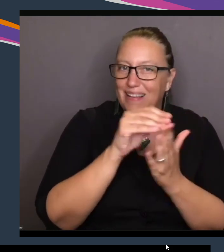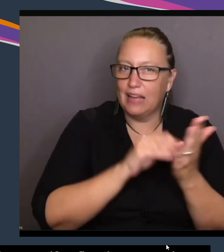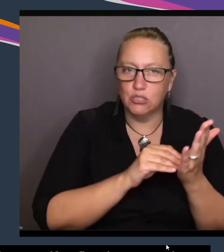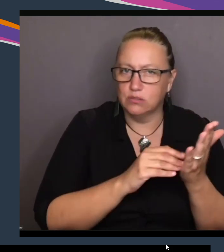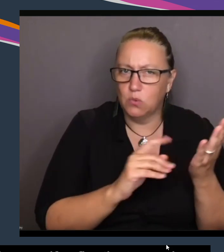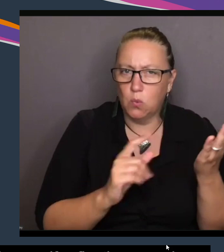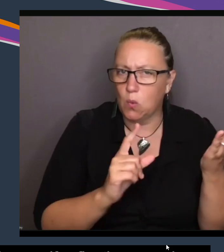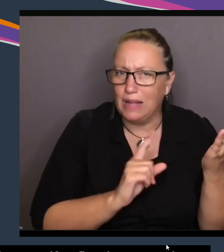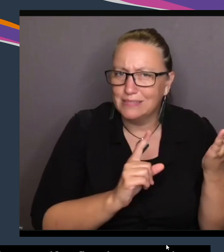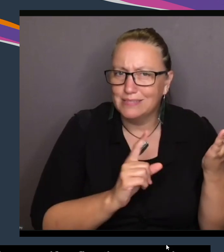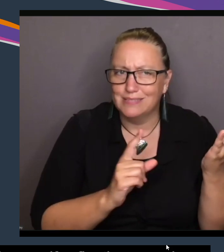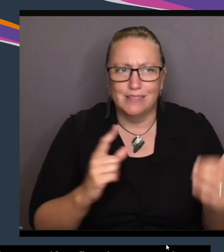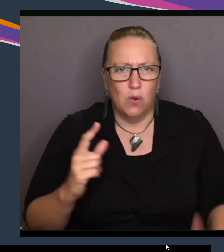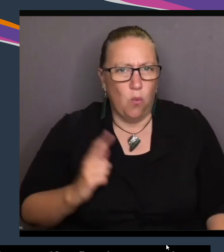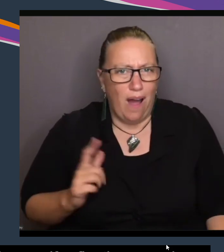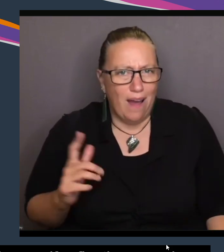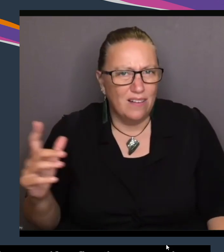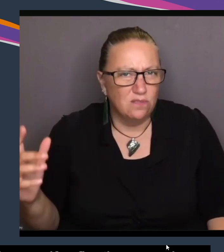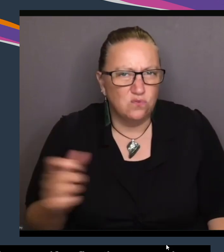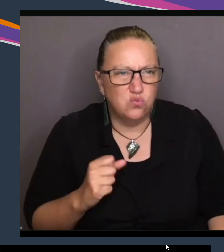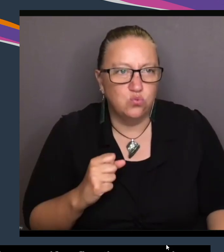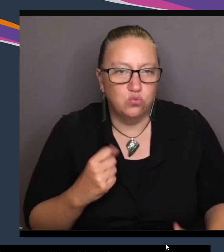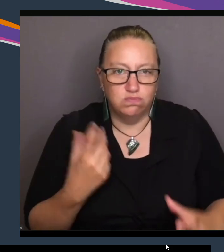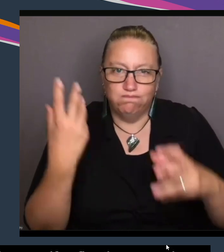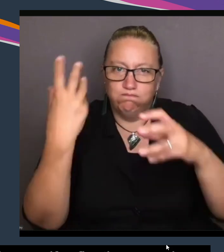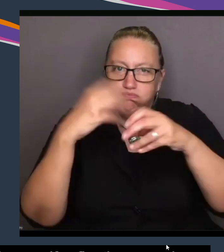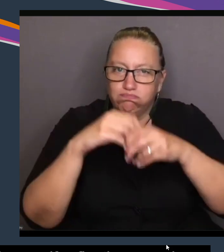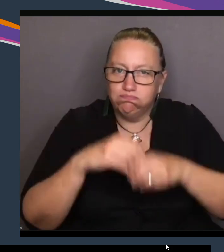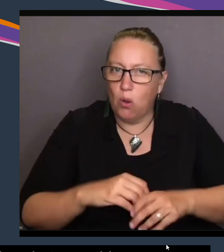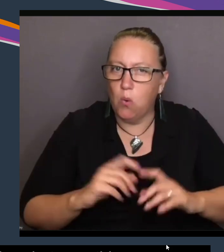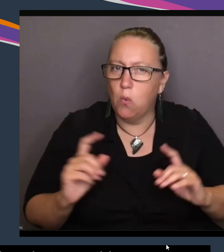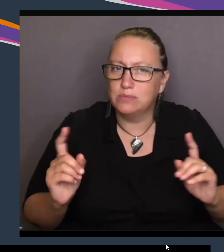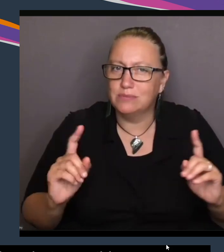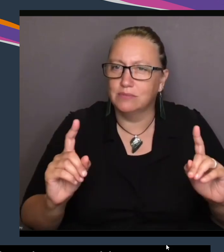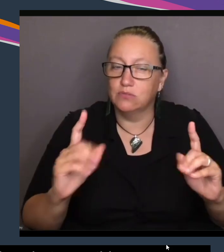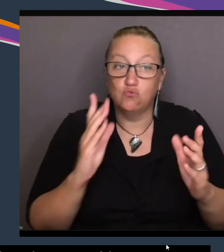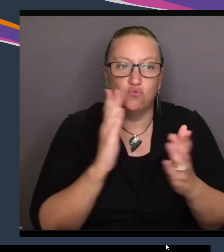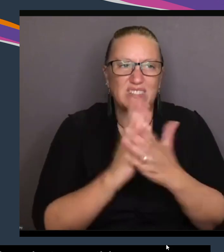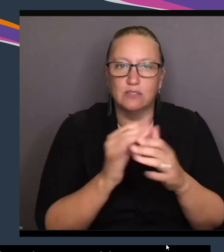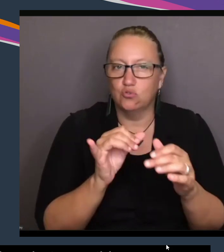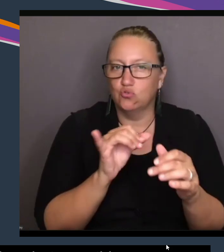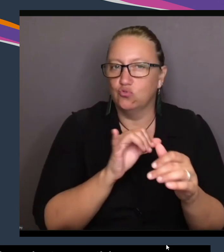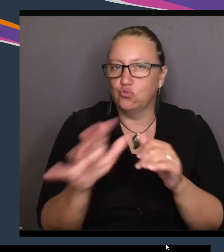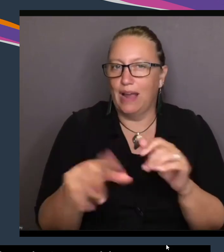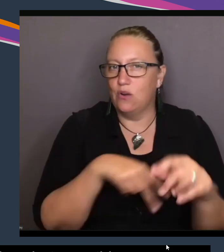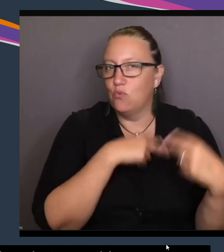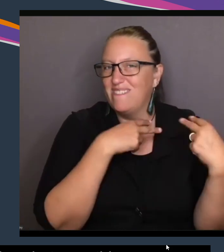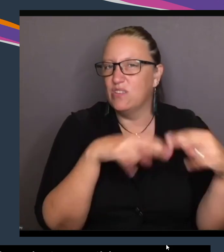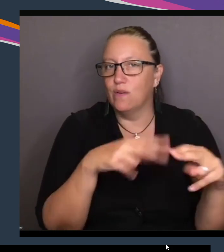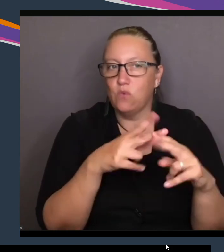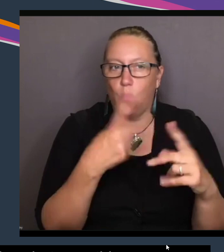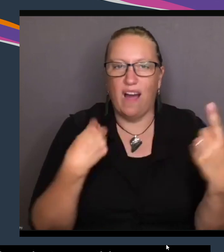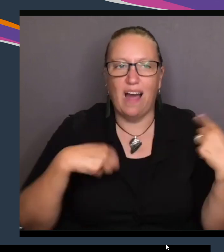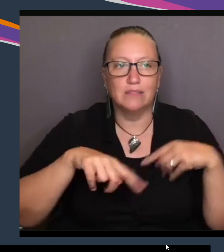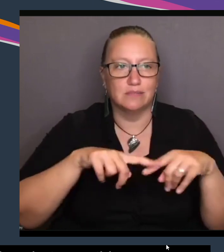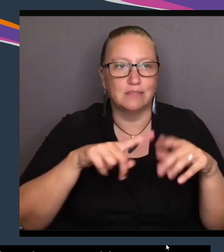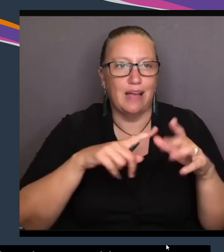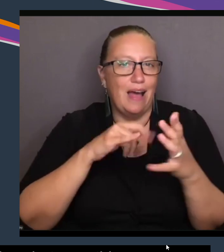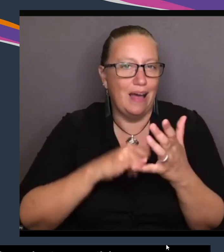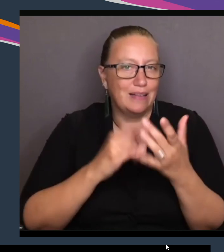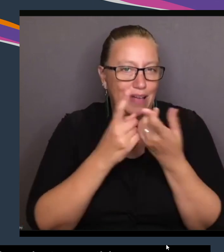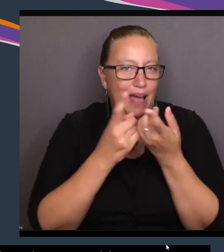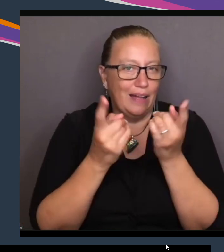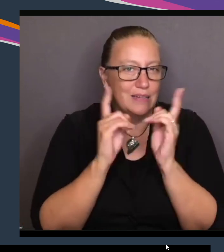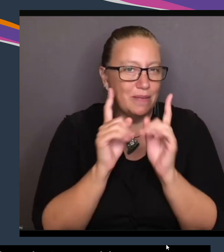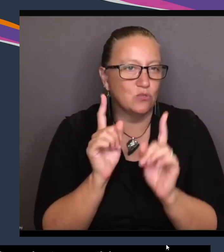of elements go into an ethics application? And to be honest, it's a really great review for us academics as well. We go through